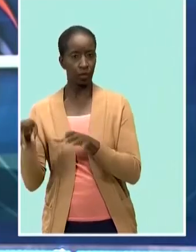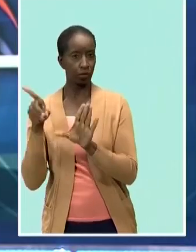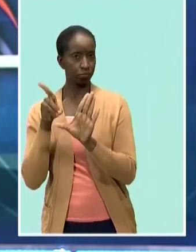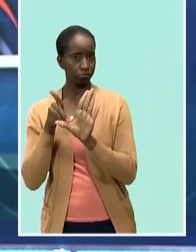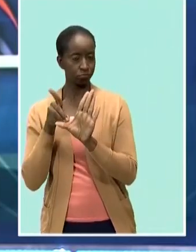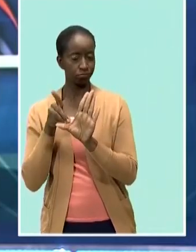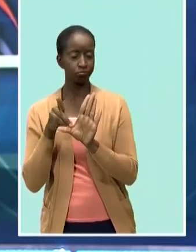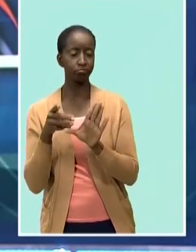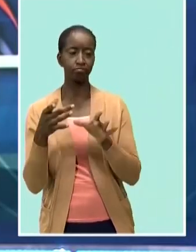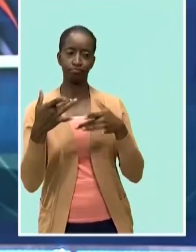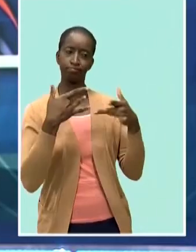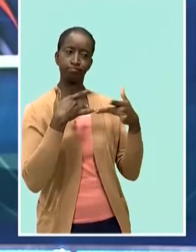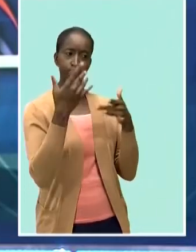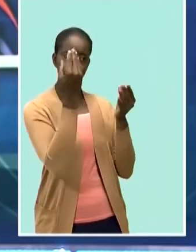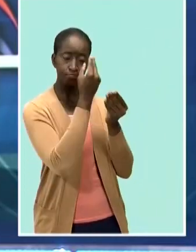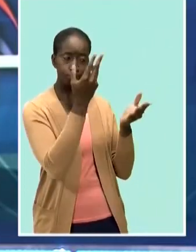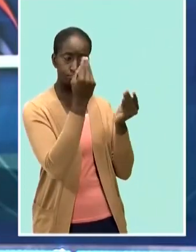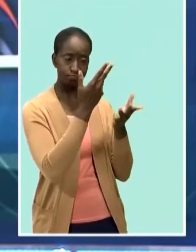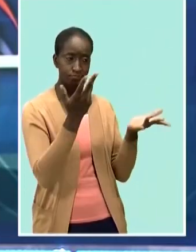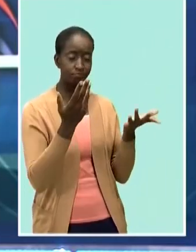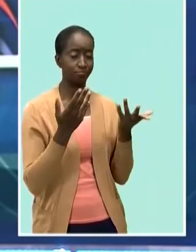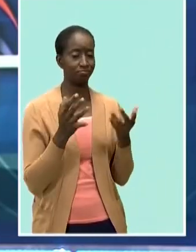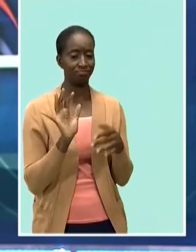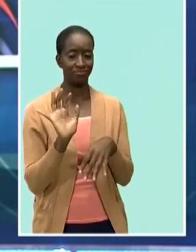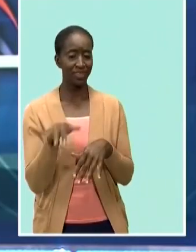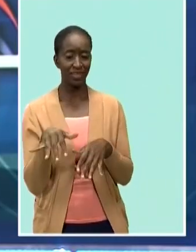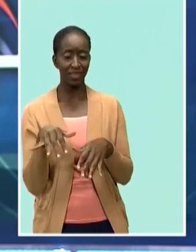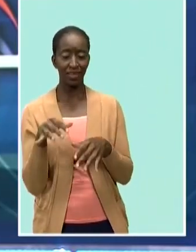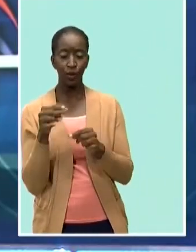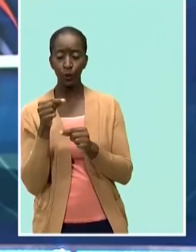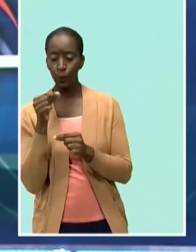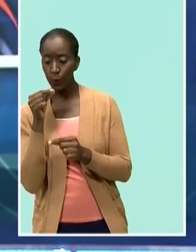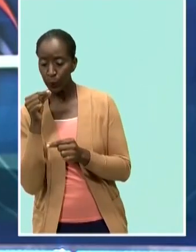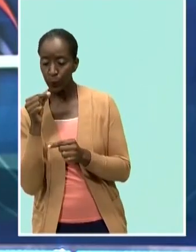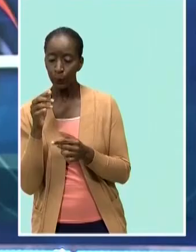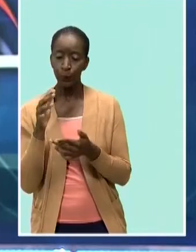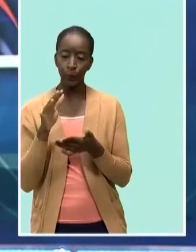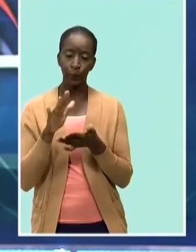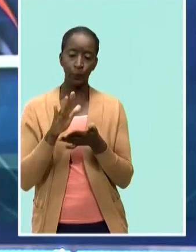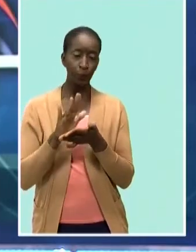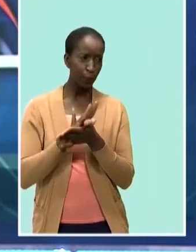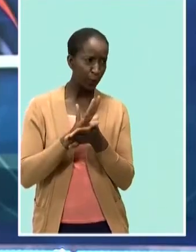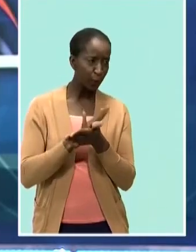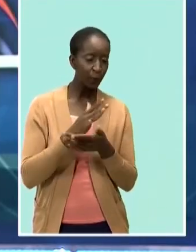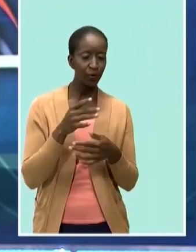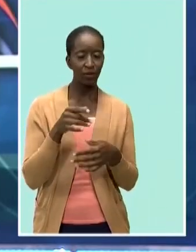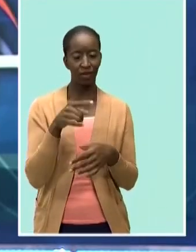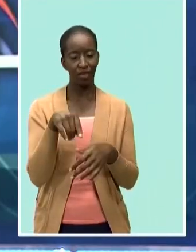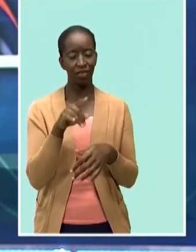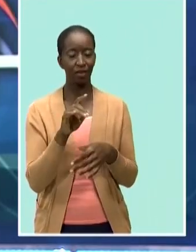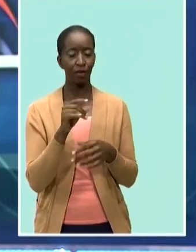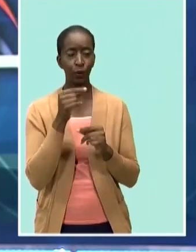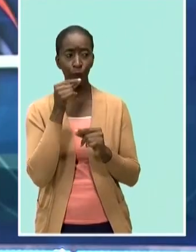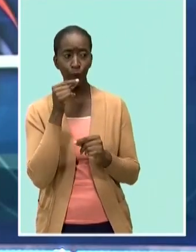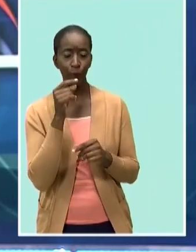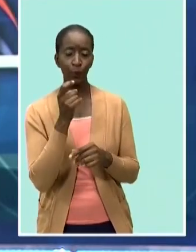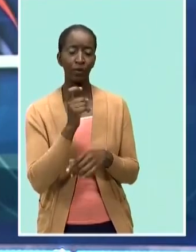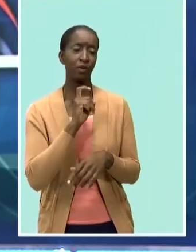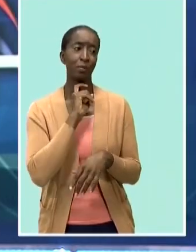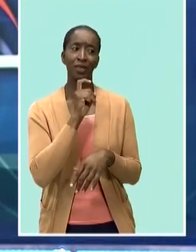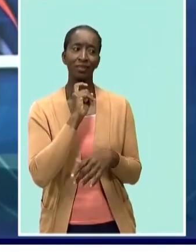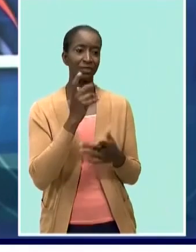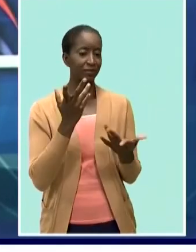recently. Now, Ms. Hurley stated that the alternative paper-based straws and the reusable metal straws were not suitable for persons